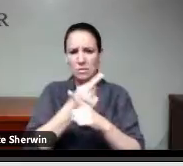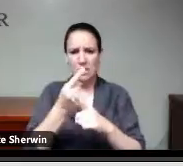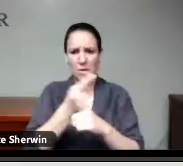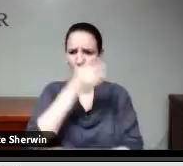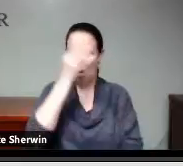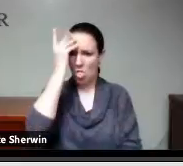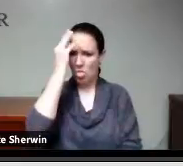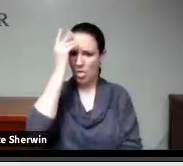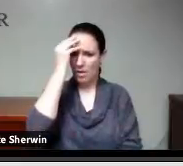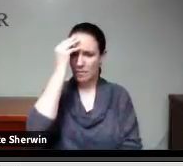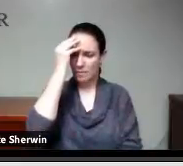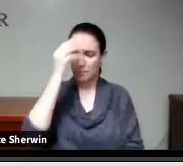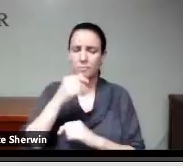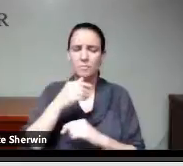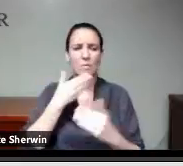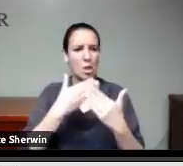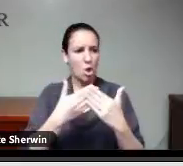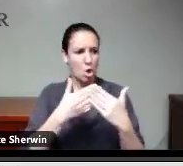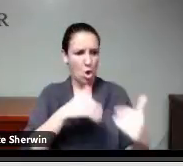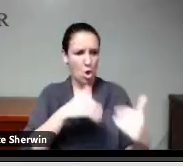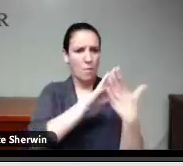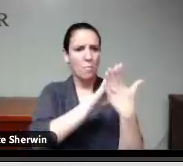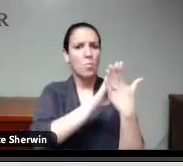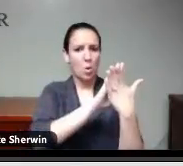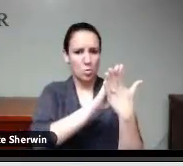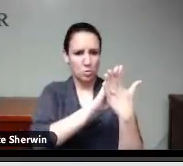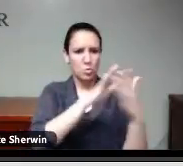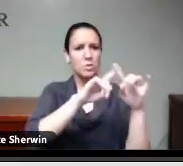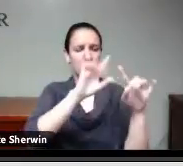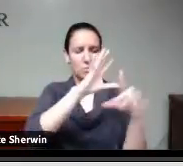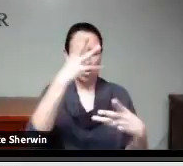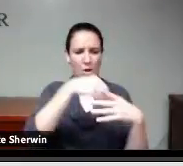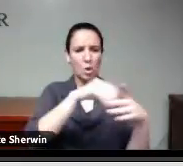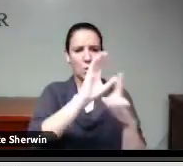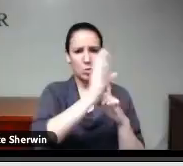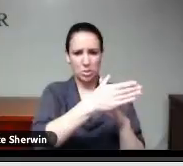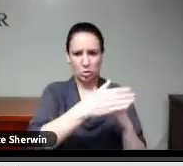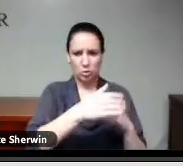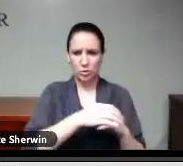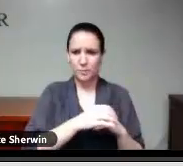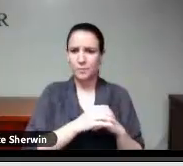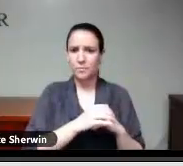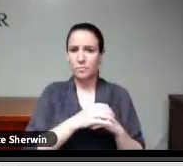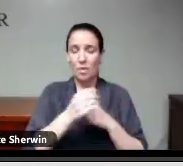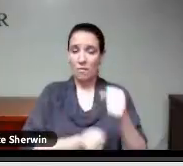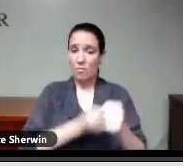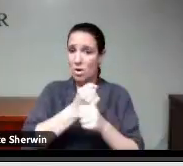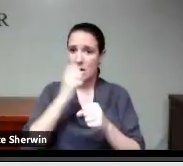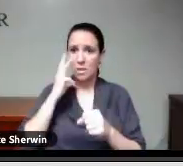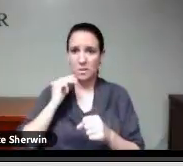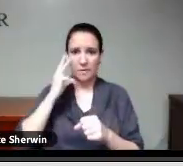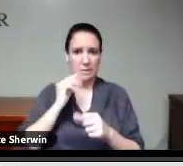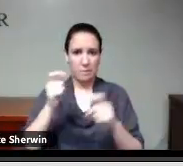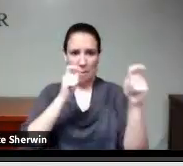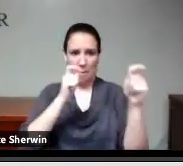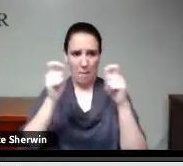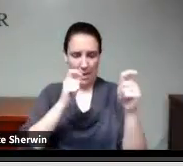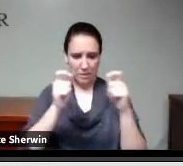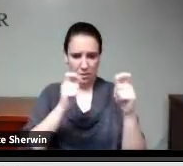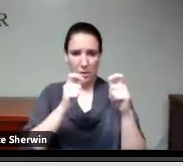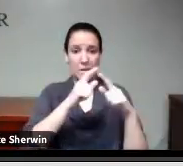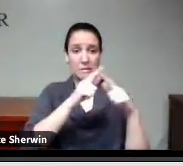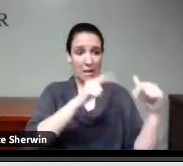sustainable approaches for workplace culture, diversity, and inclusion. Her years of experience as a management consultant, diversity and inclusion